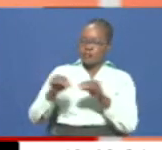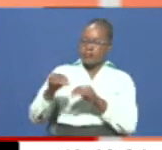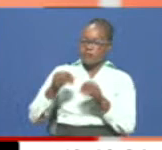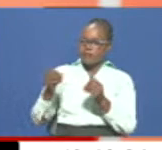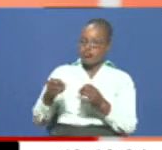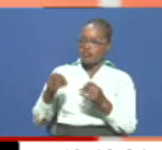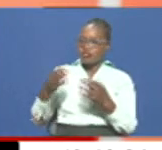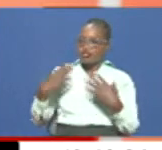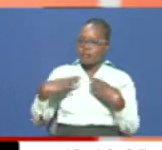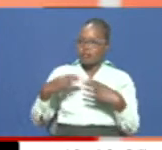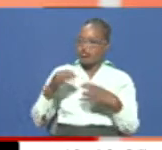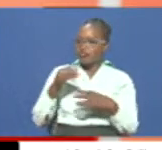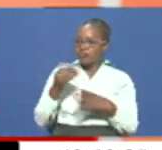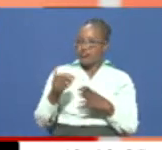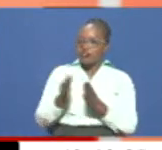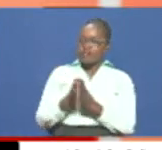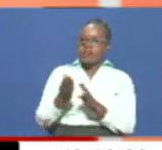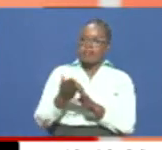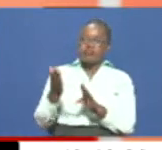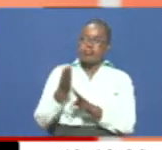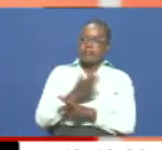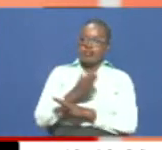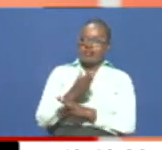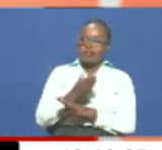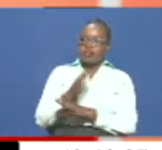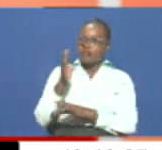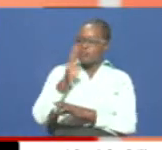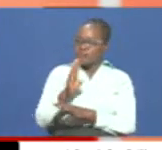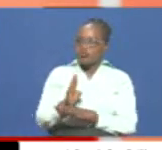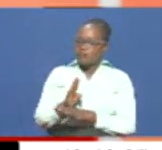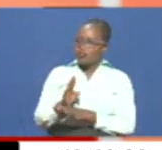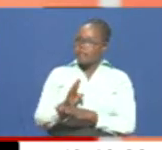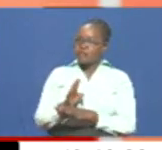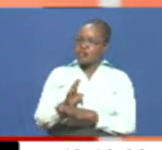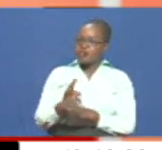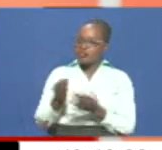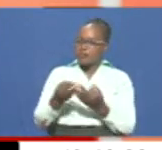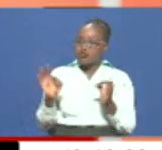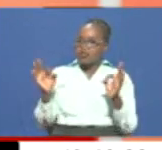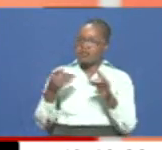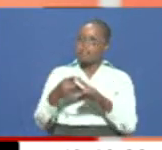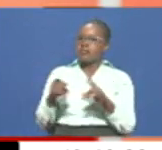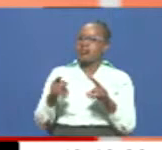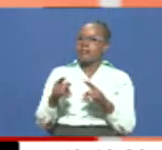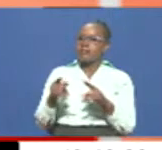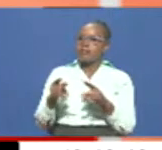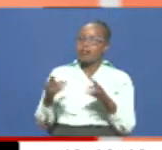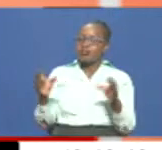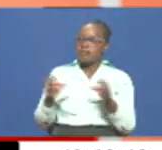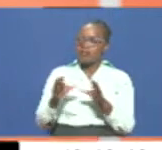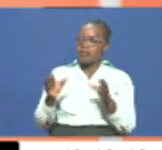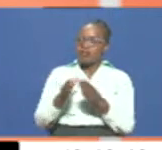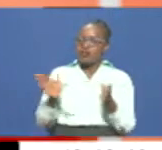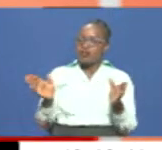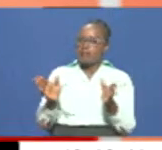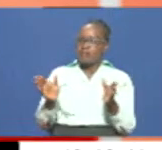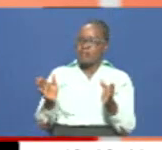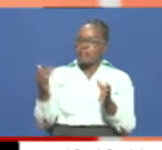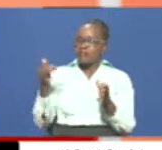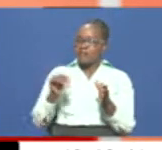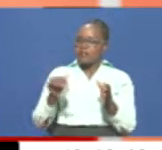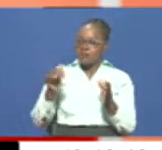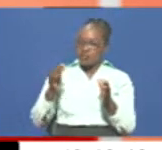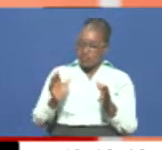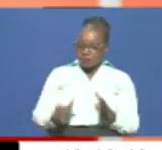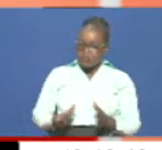the former British colonies which are part of the Commonwealth. Mm-hmm. The Commonwealth community has opened up to anyone who wants to apply